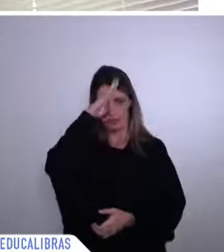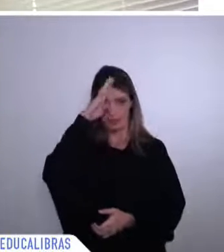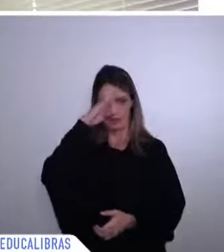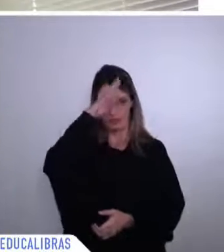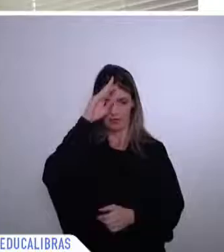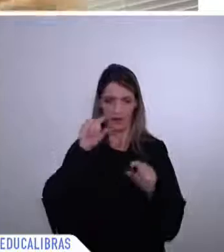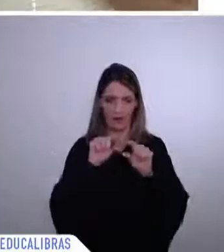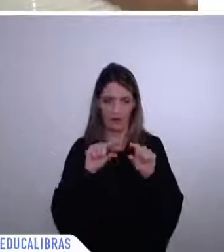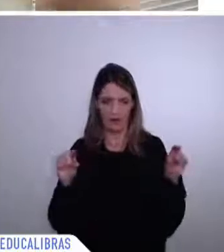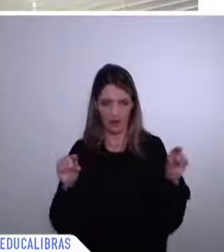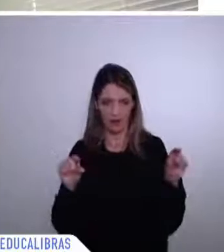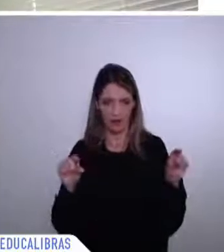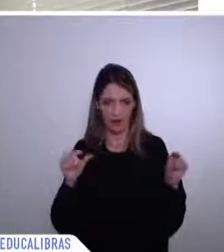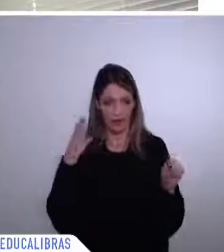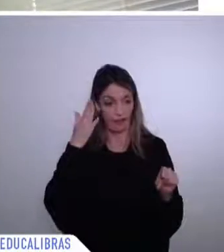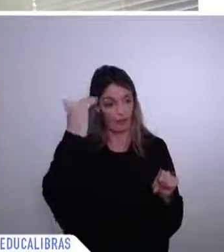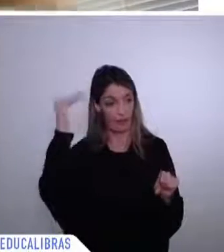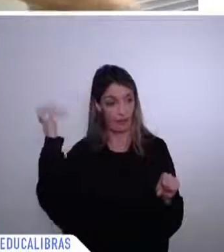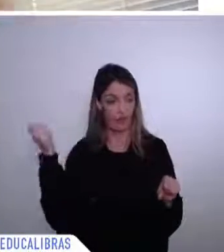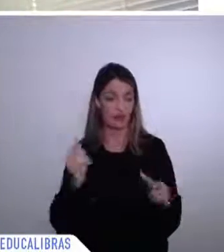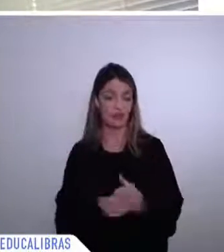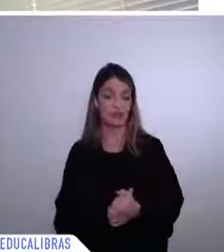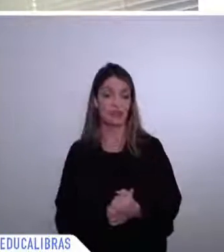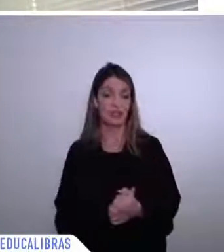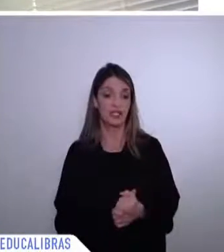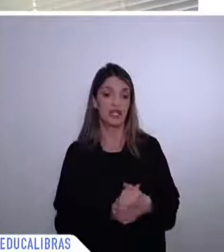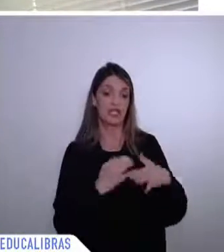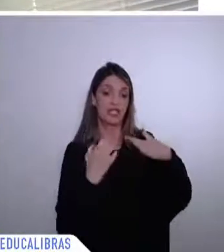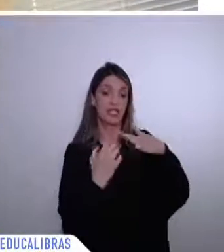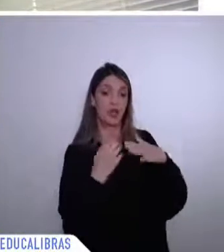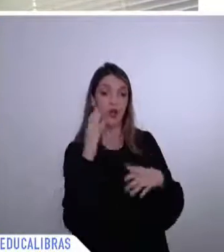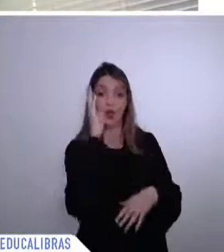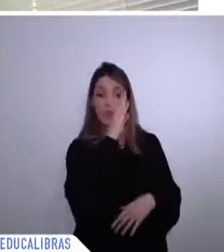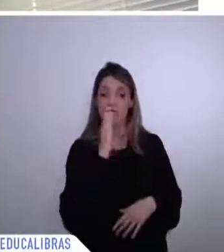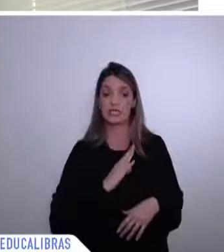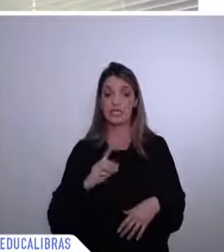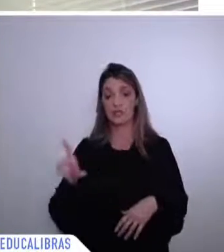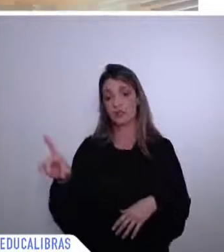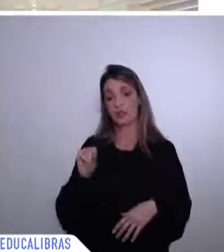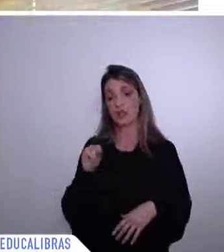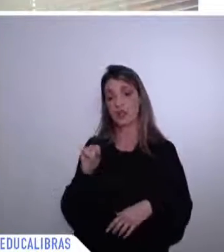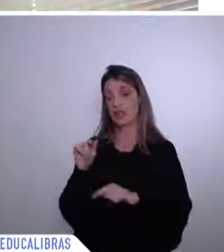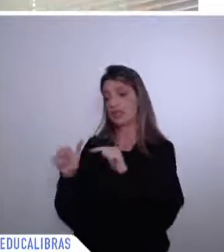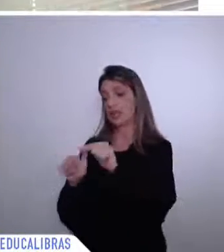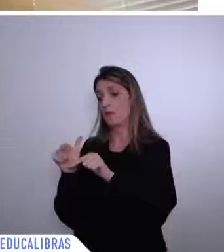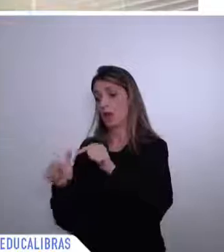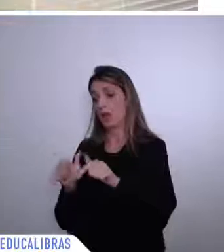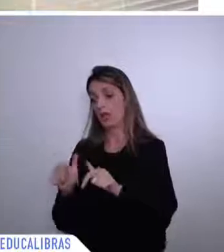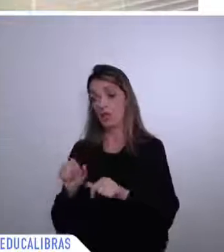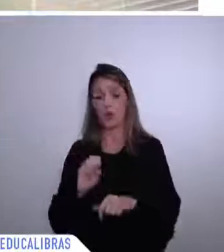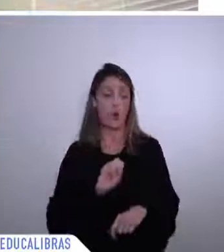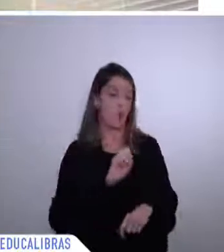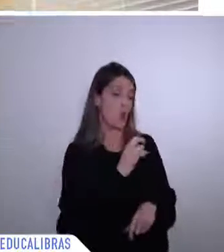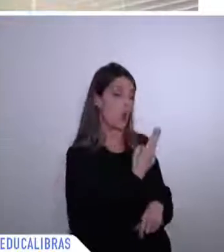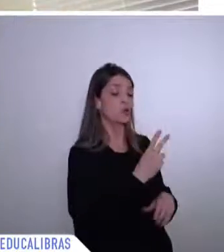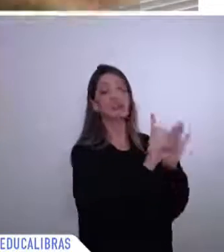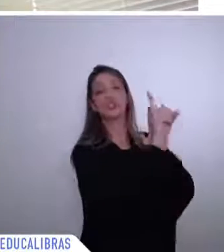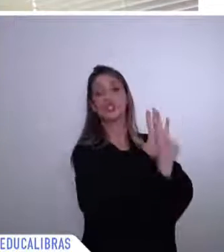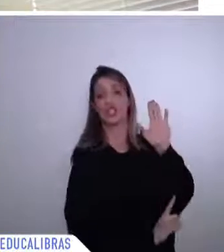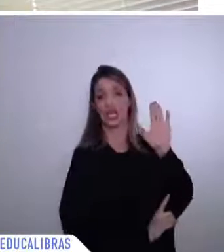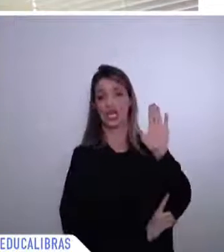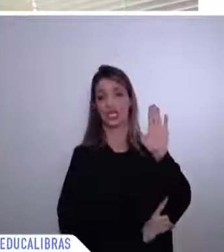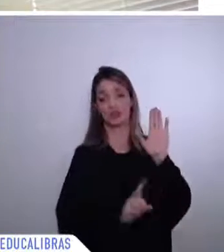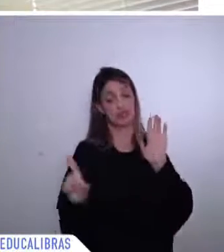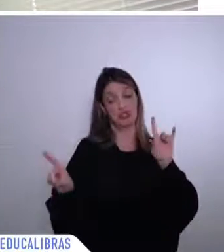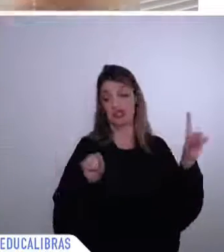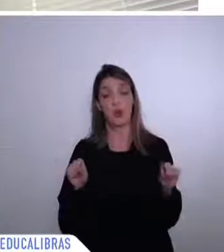president said something that was very famous, that Brazilians have to choose between having rights or having